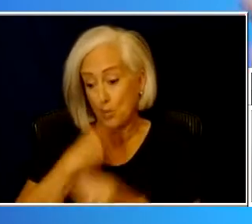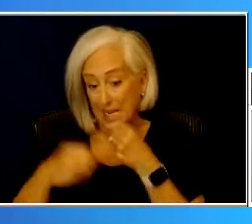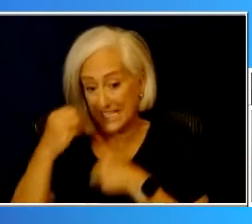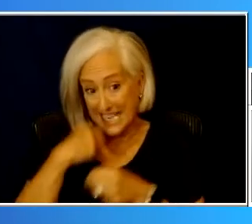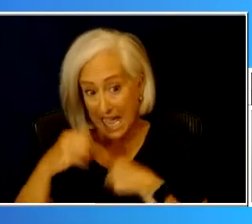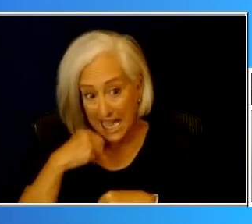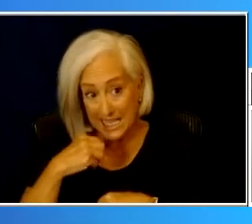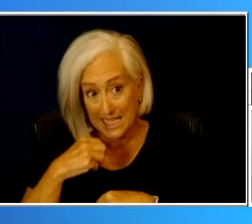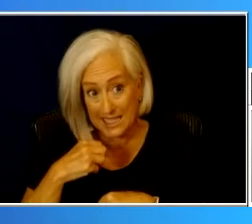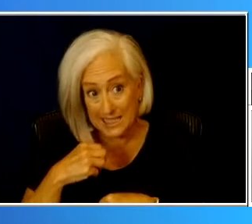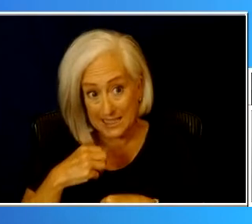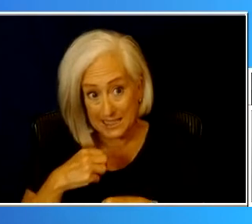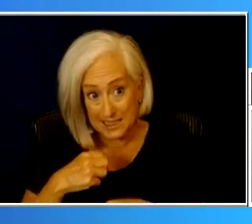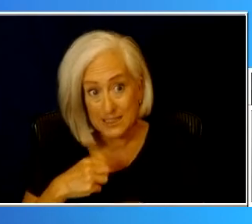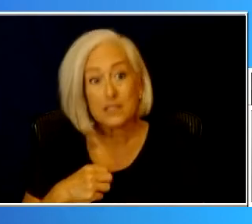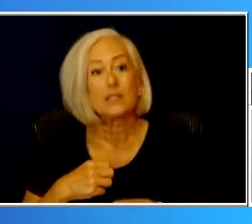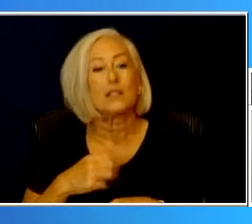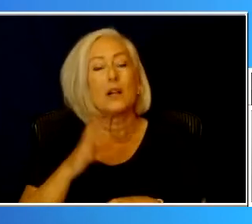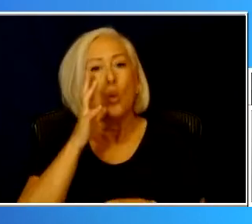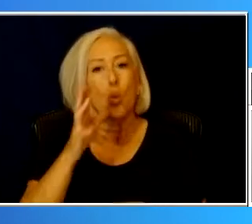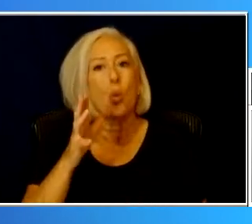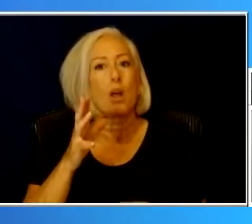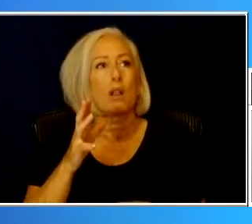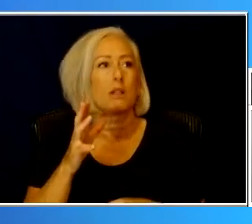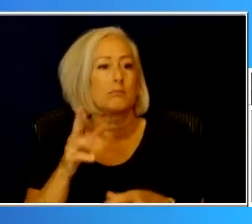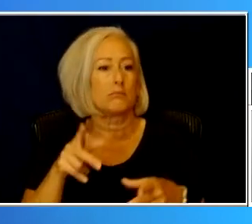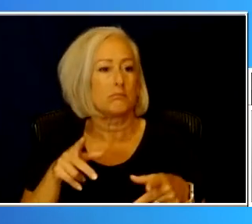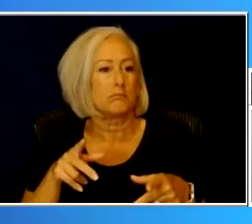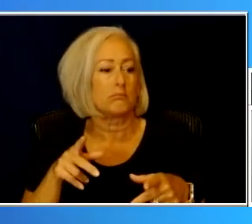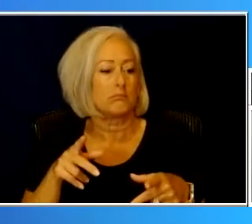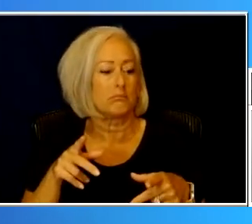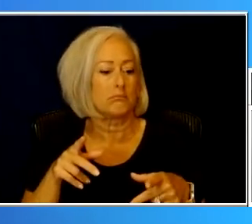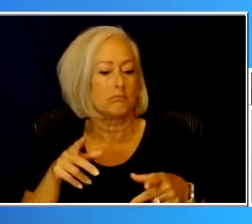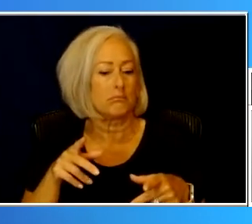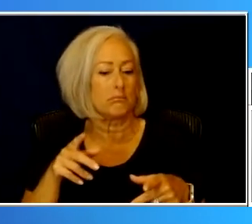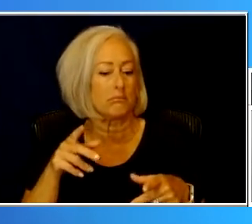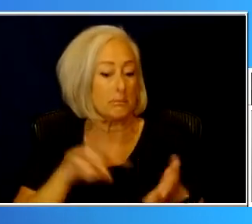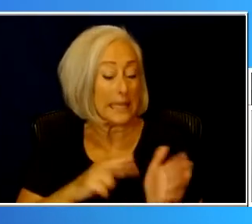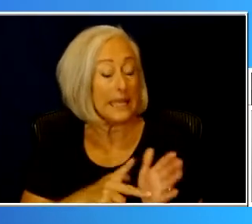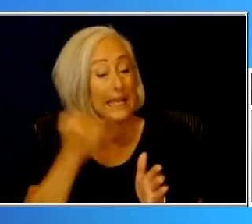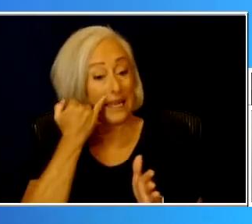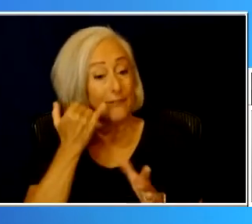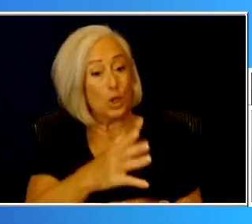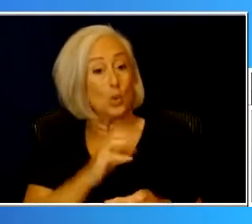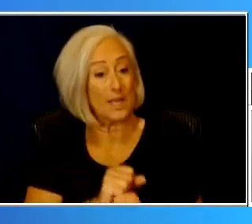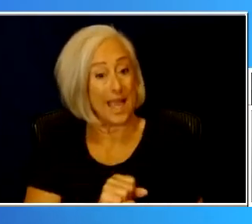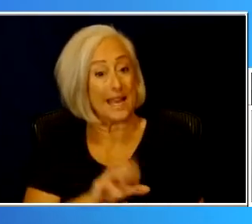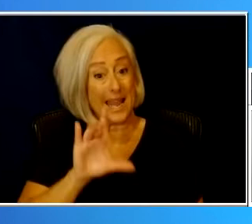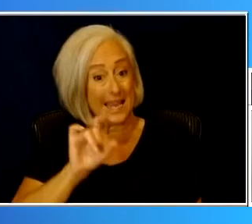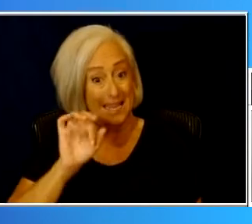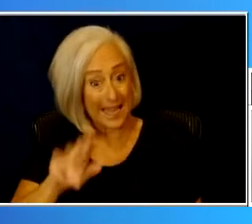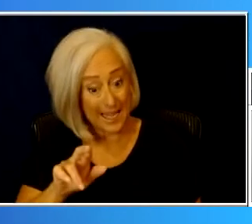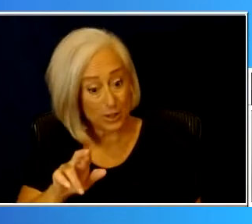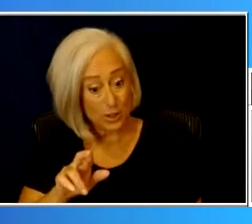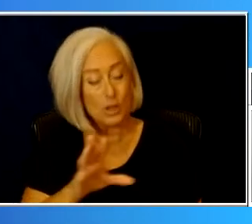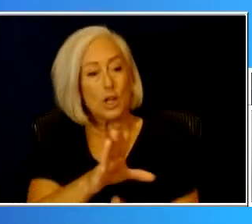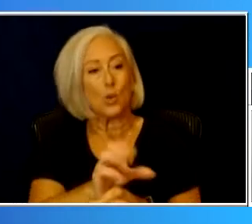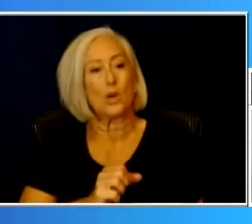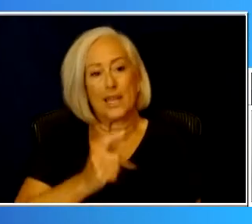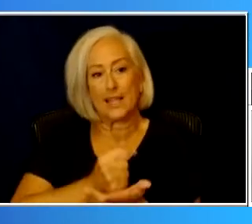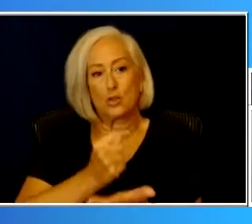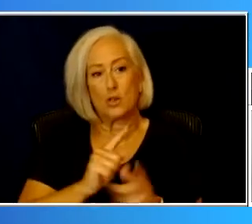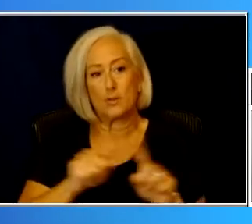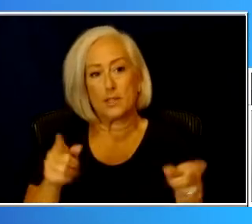globally will make you fit in a way to, if you get a cancer, receive treatment in a different way, tolerate